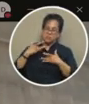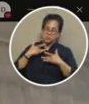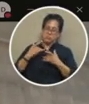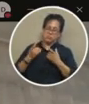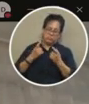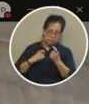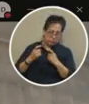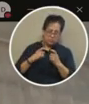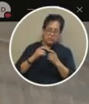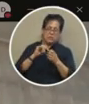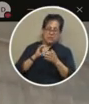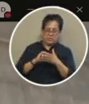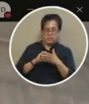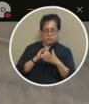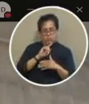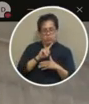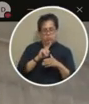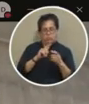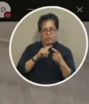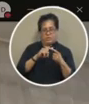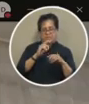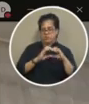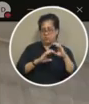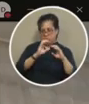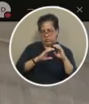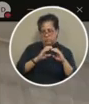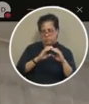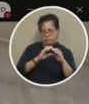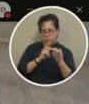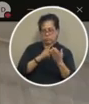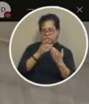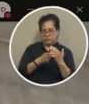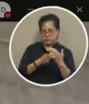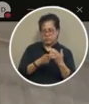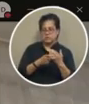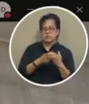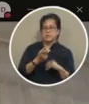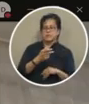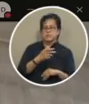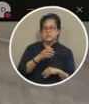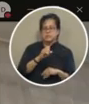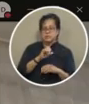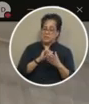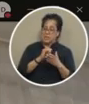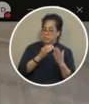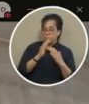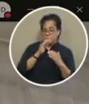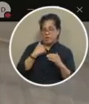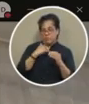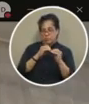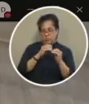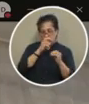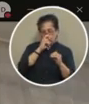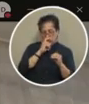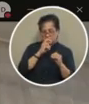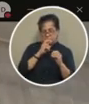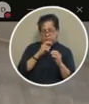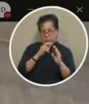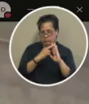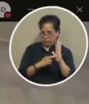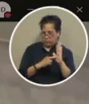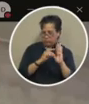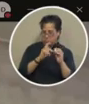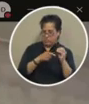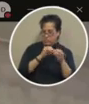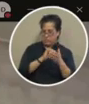this one being one of them, it is going to become more restrictive. As soon as we have that information from the health authority, we'll share that with the